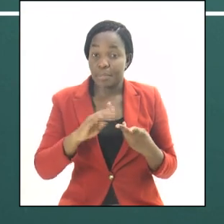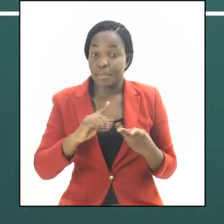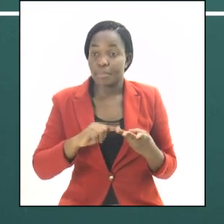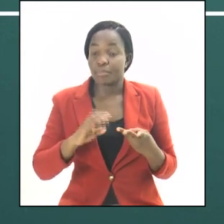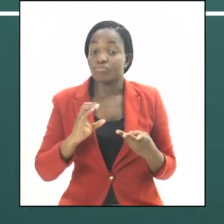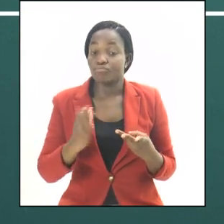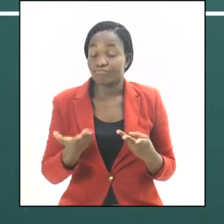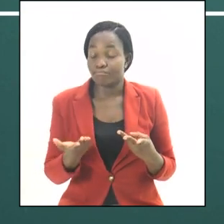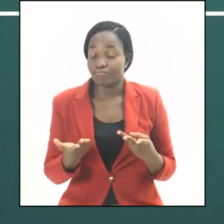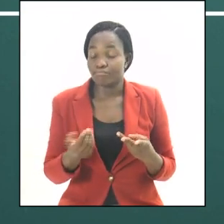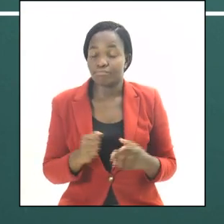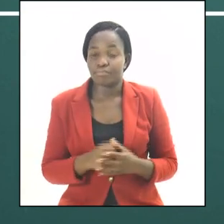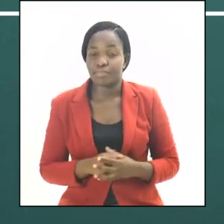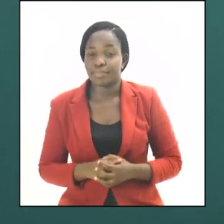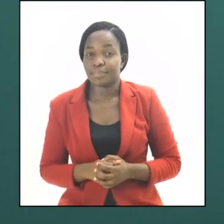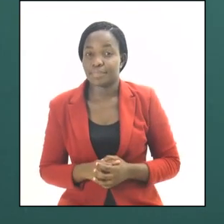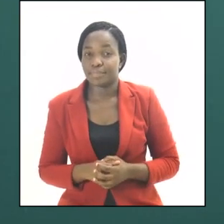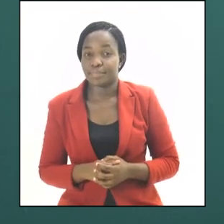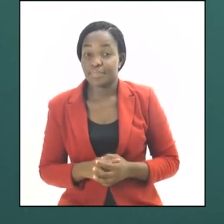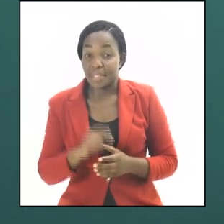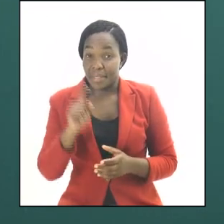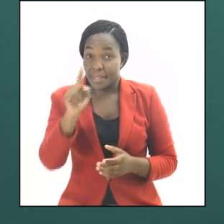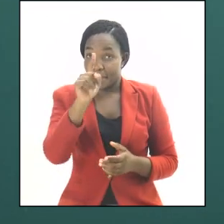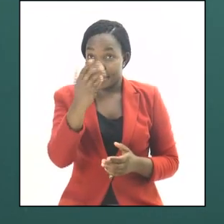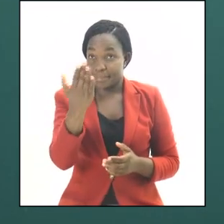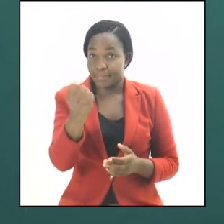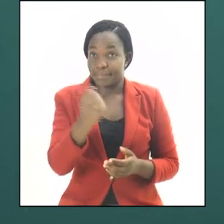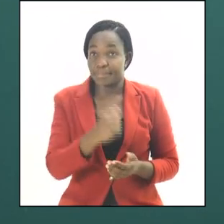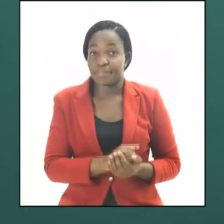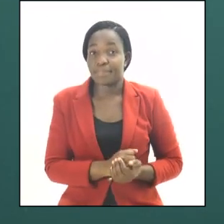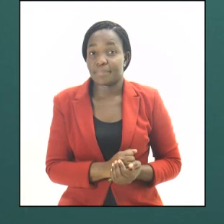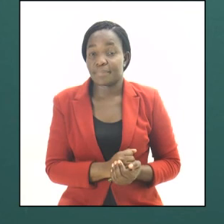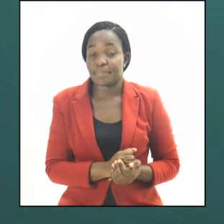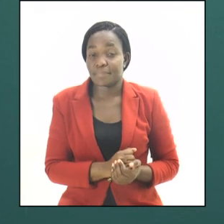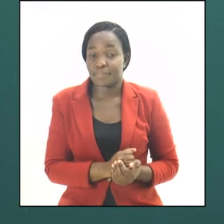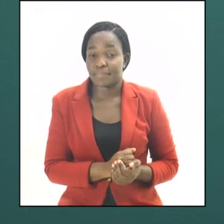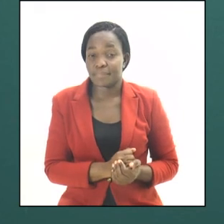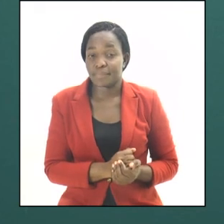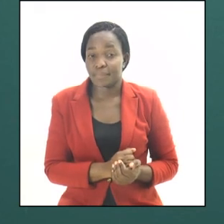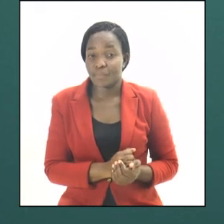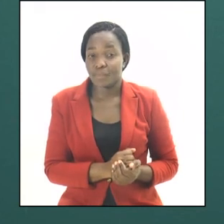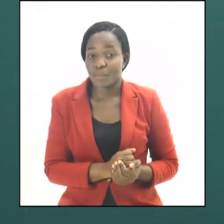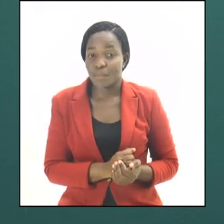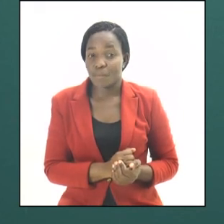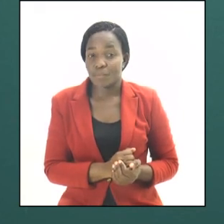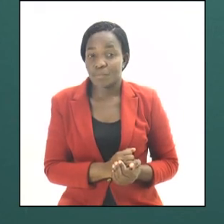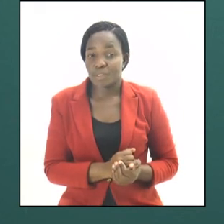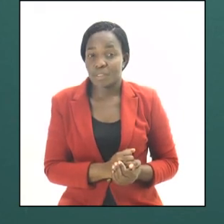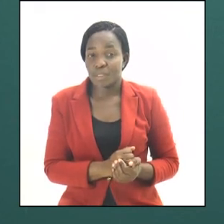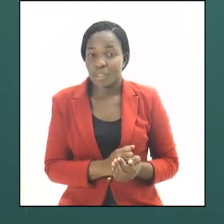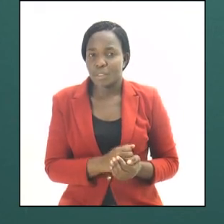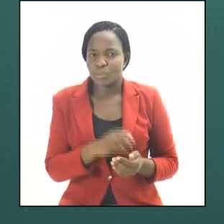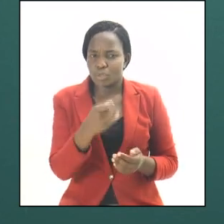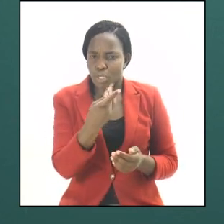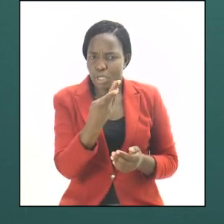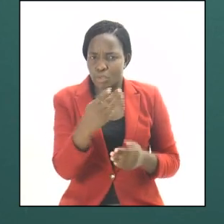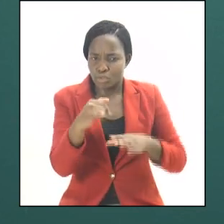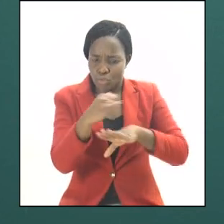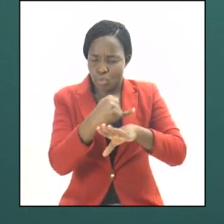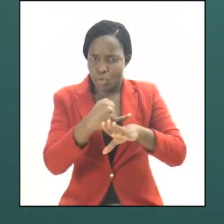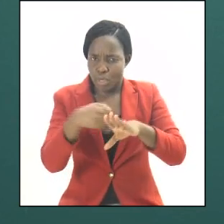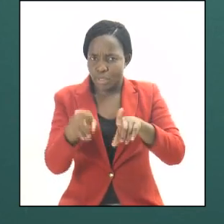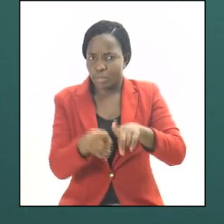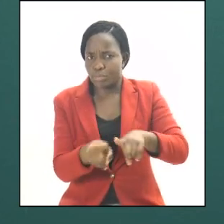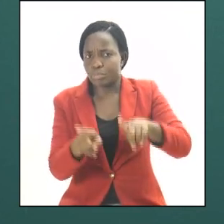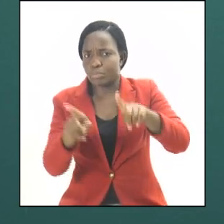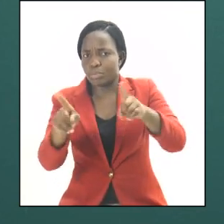B, or C. The question is, what is the formula to calculate the